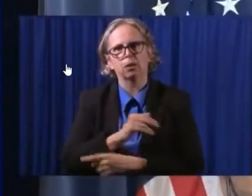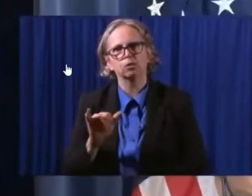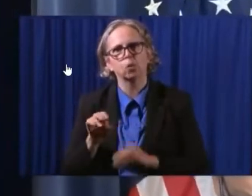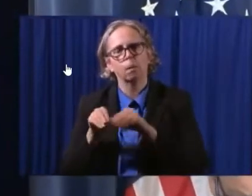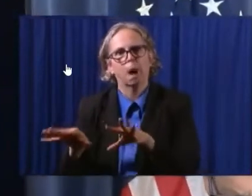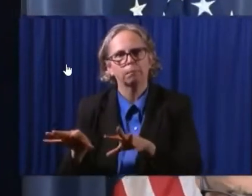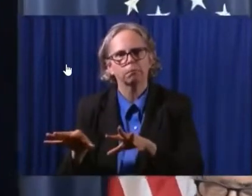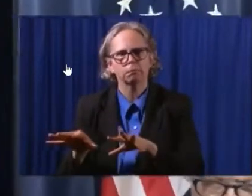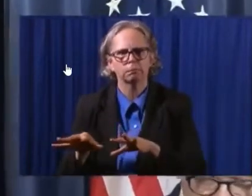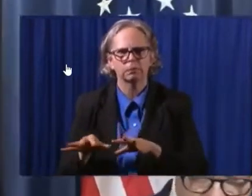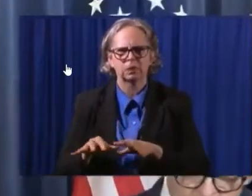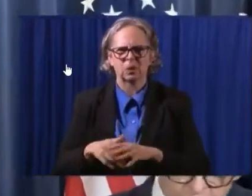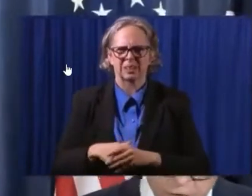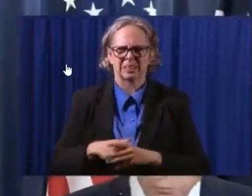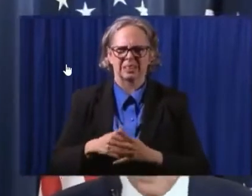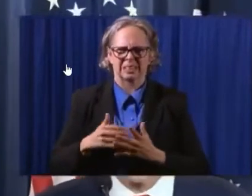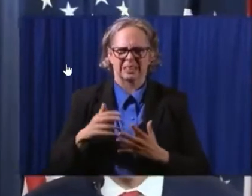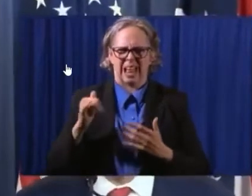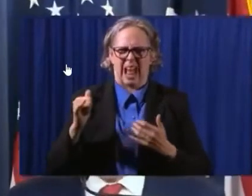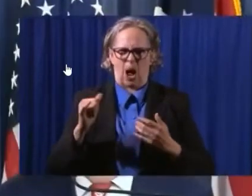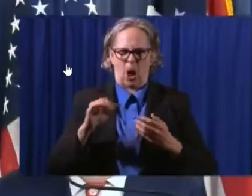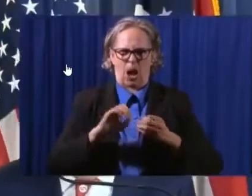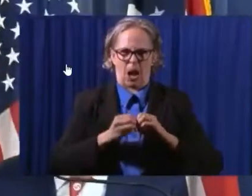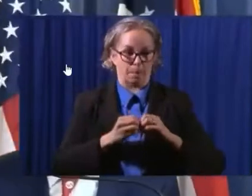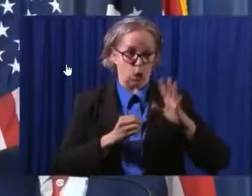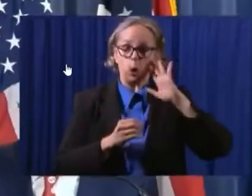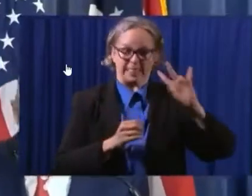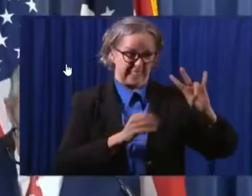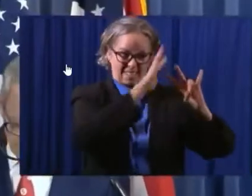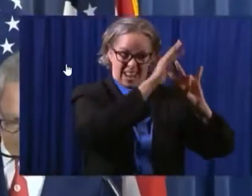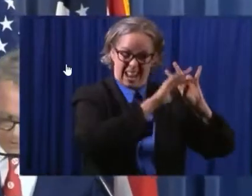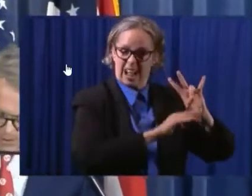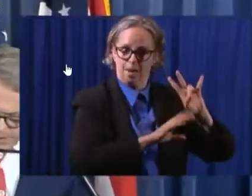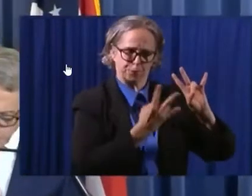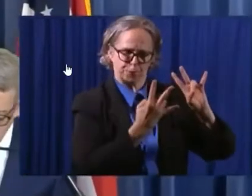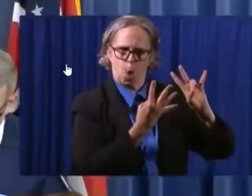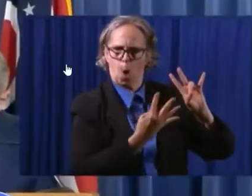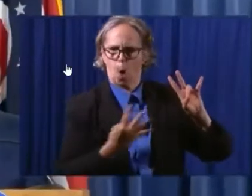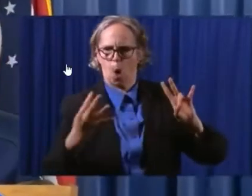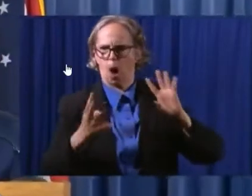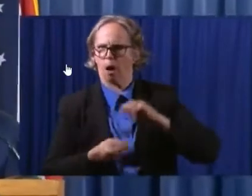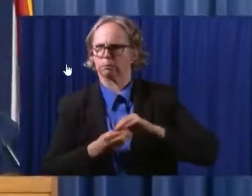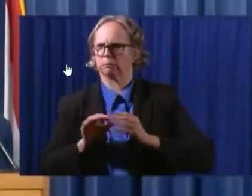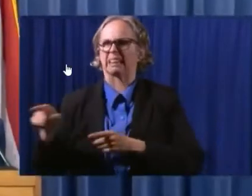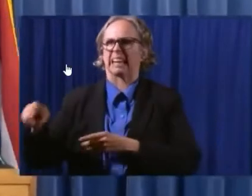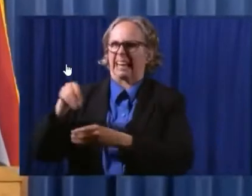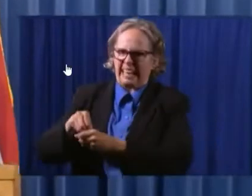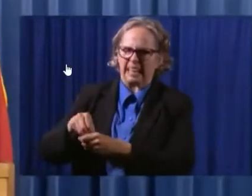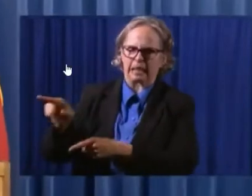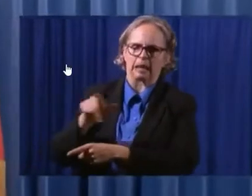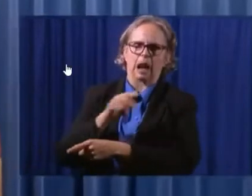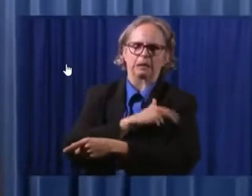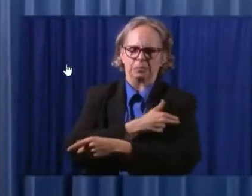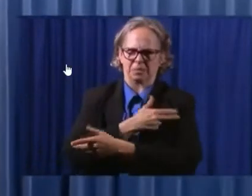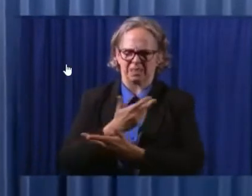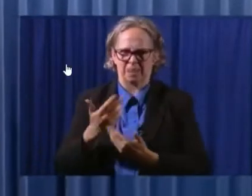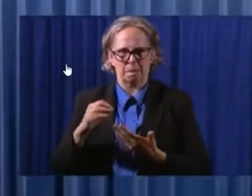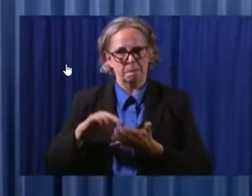7 indicators we're using to assess the risk for the spread of COVID-19. Indicator 1, new cases per capita. Indicator